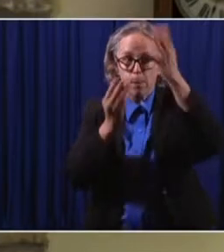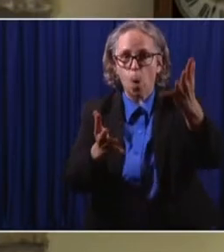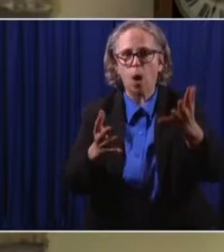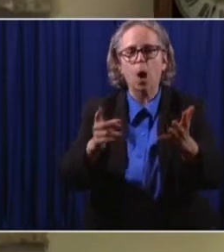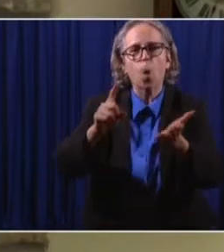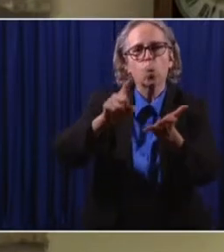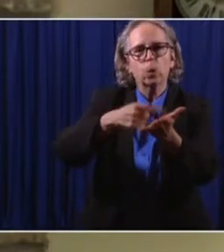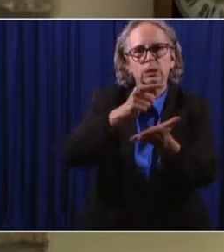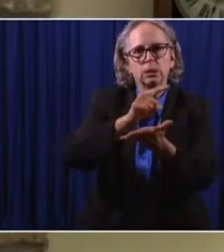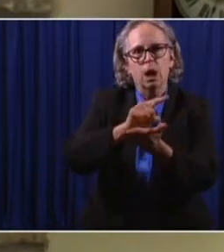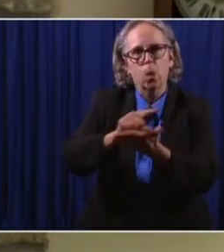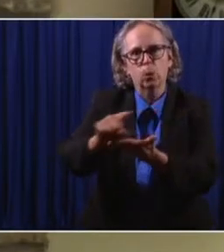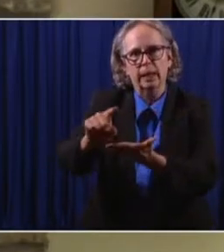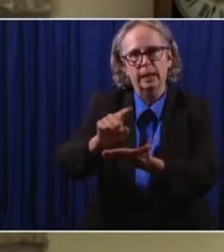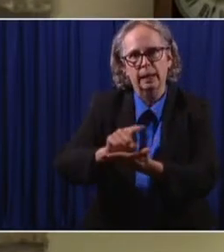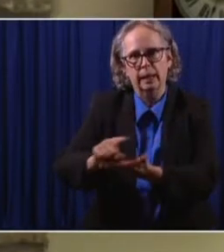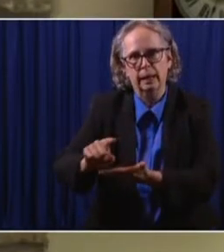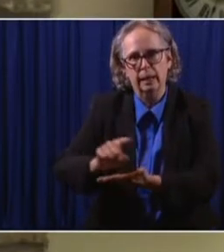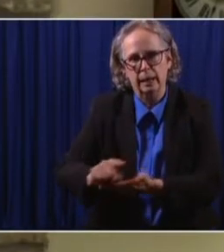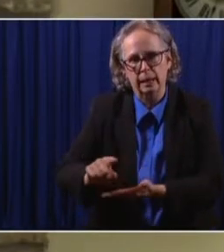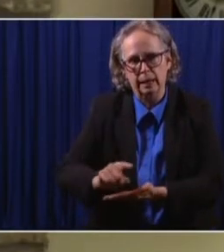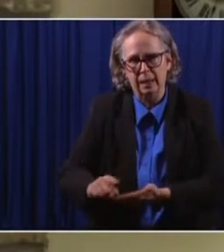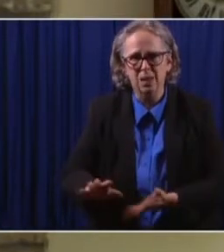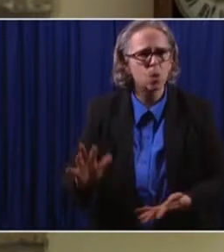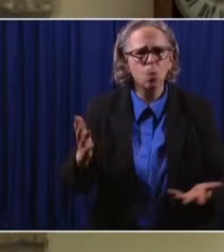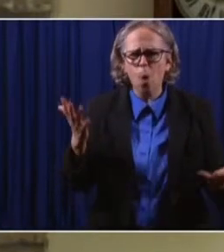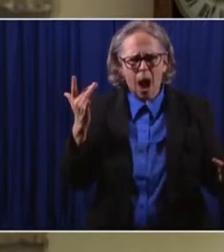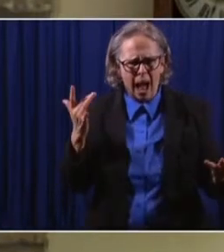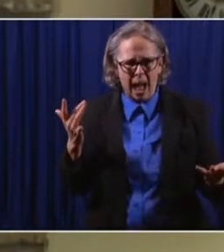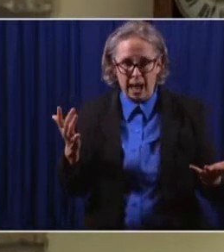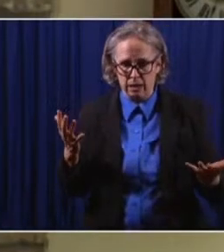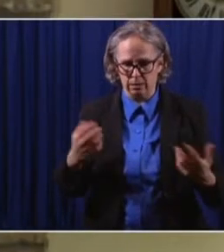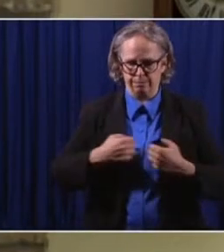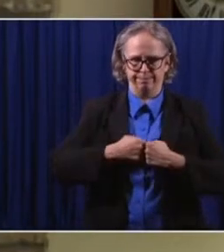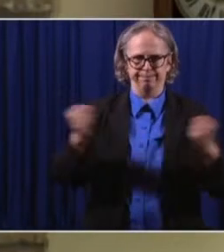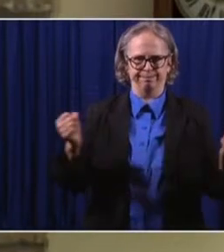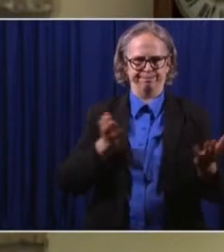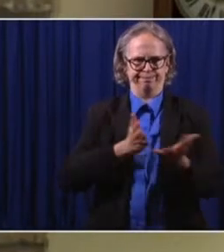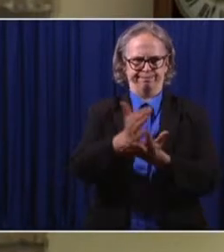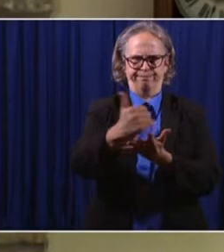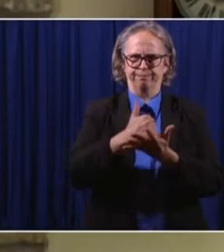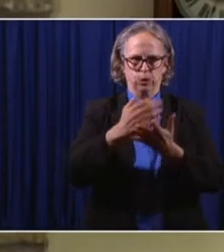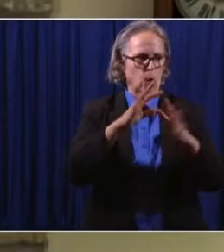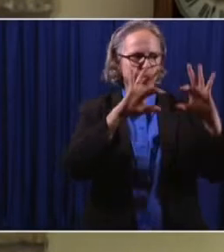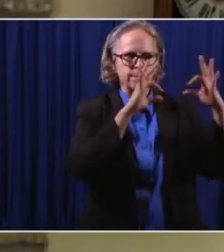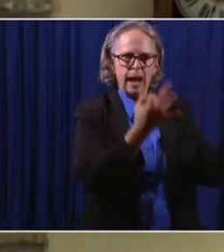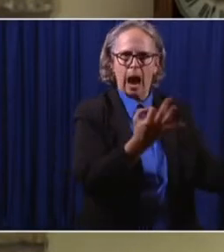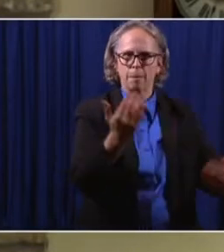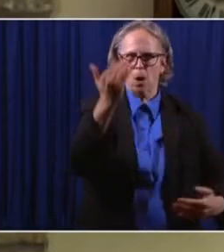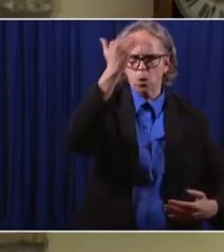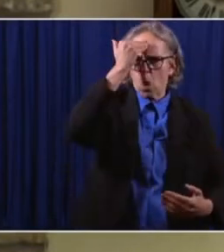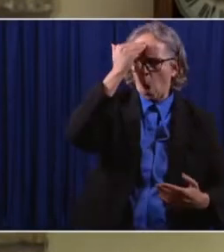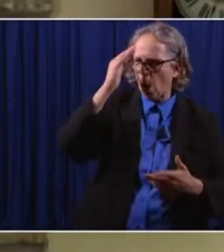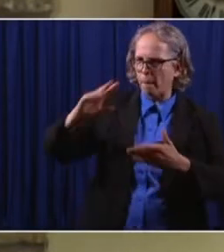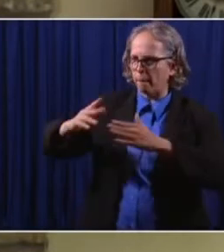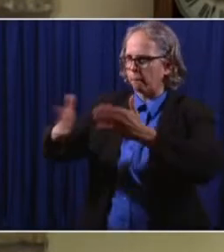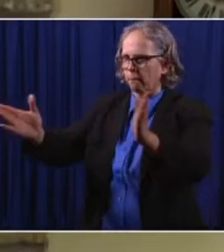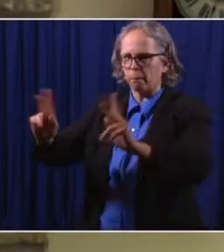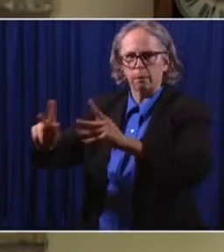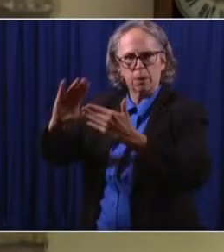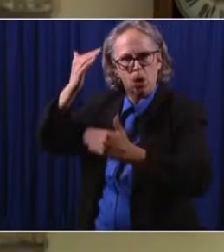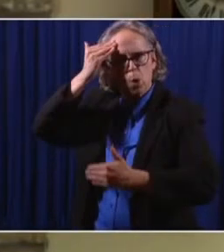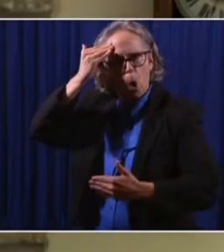as possible so families can be informed. If there are cases in a